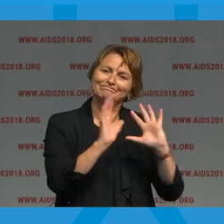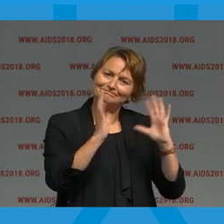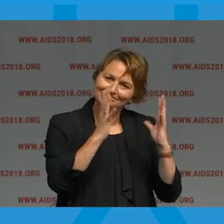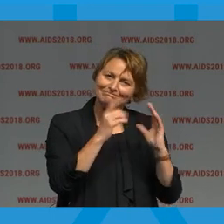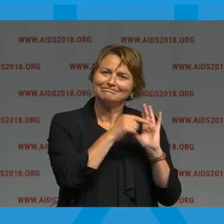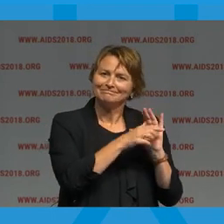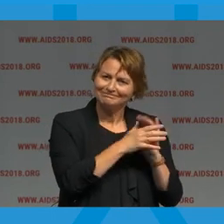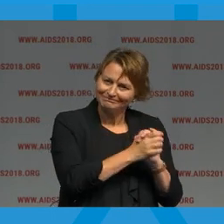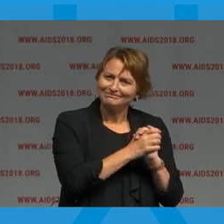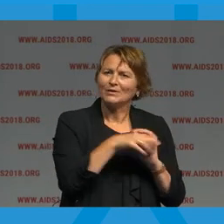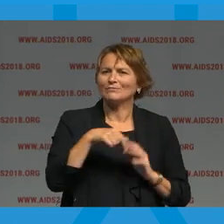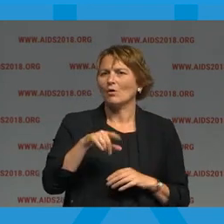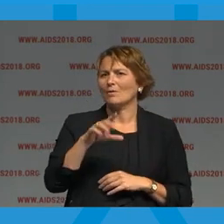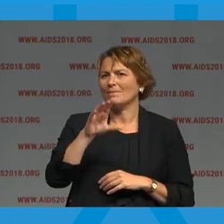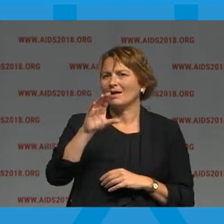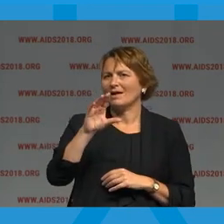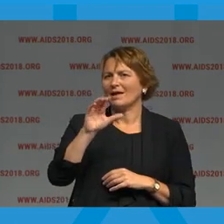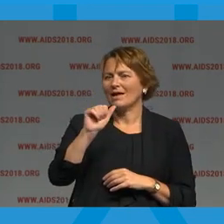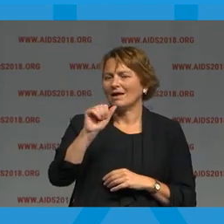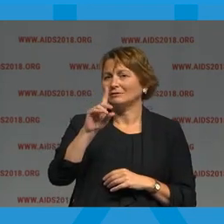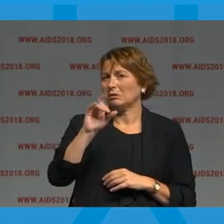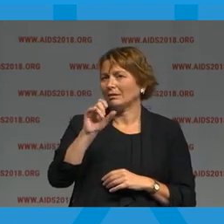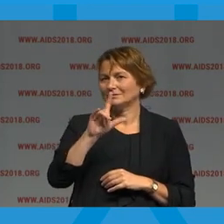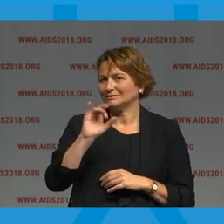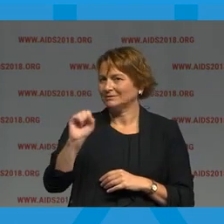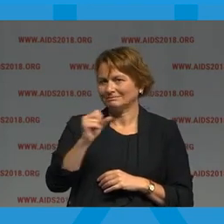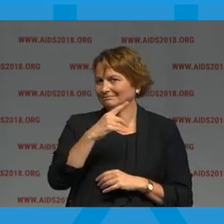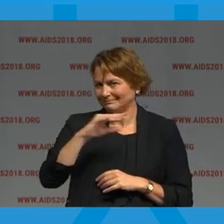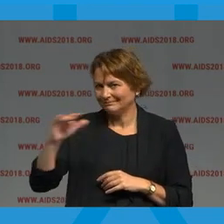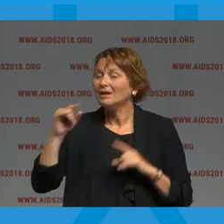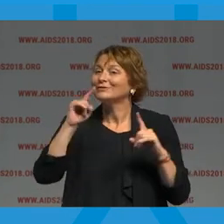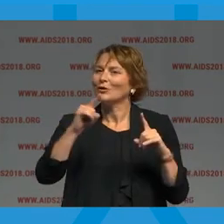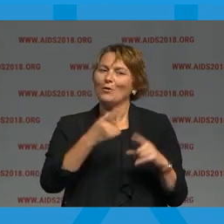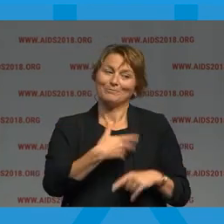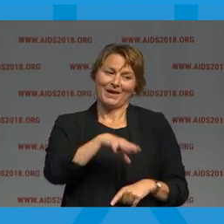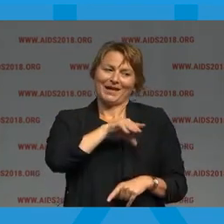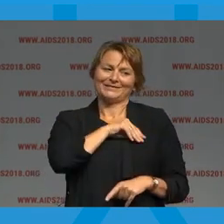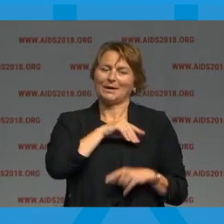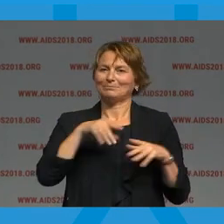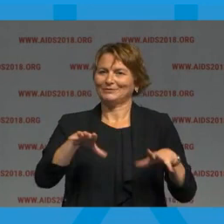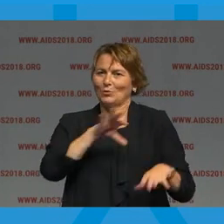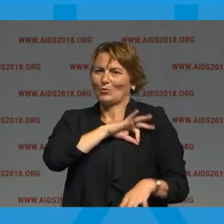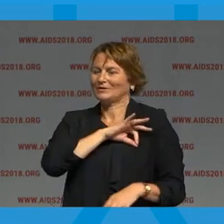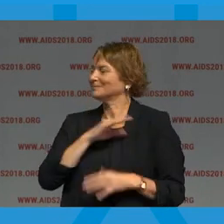Leah Edelson, who's here from YTH to accept the award. Thank you. Congratulations.